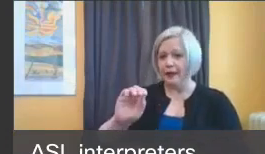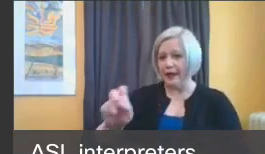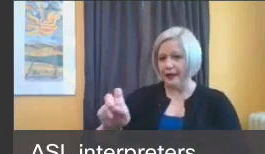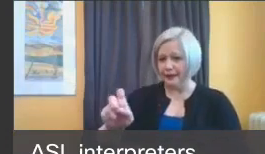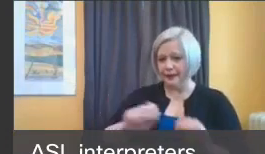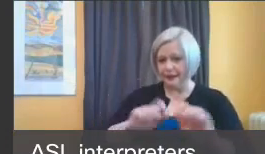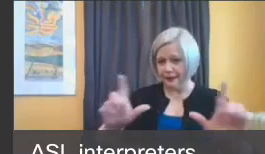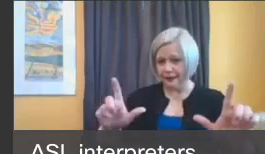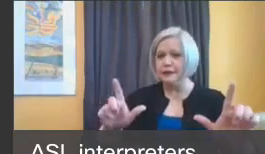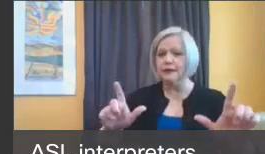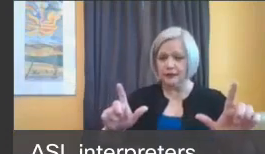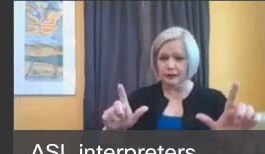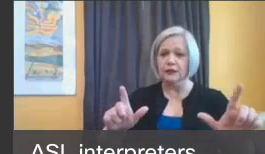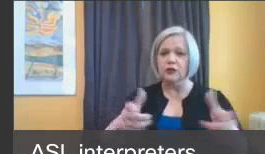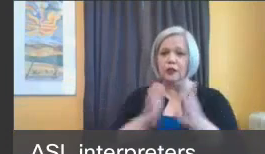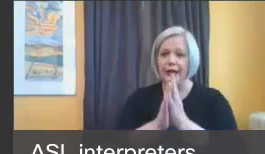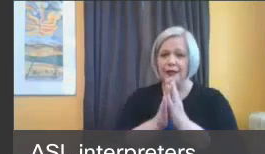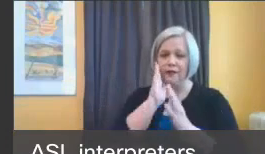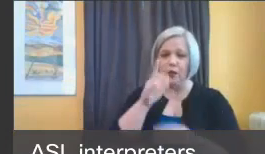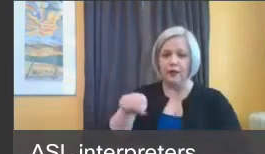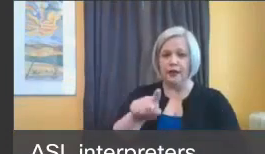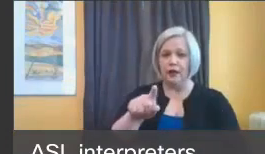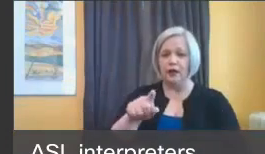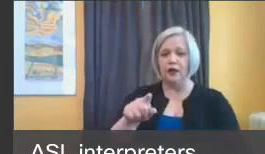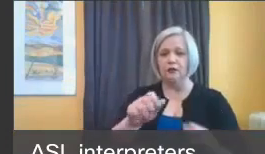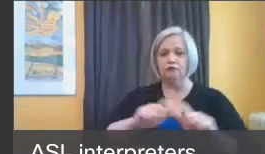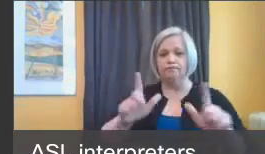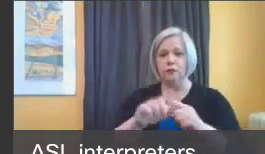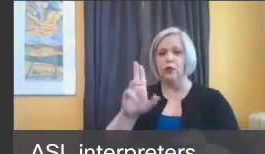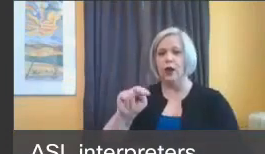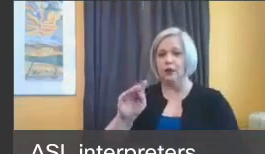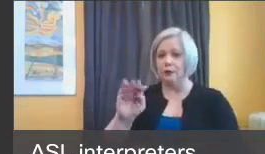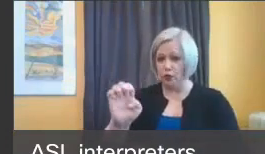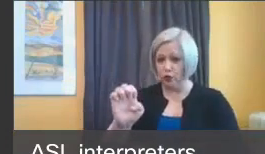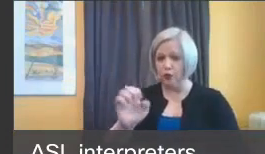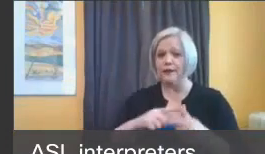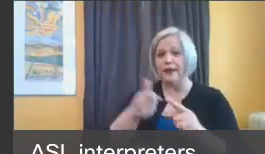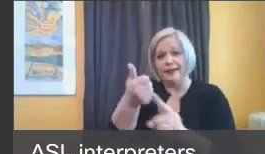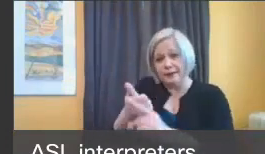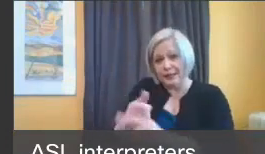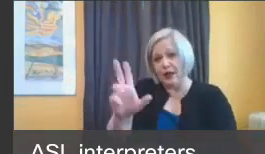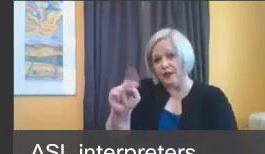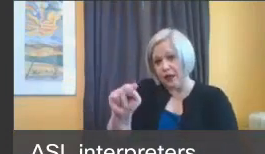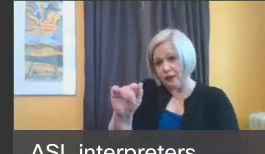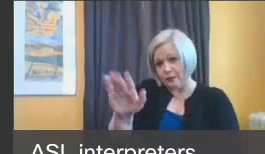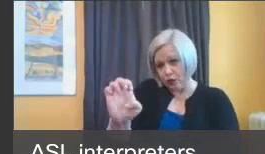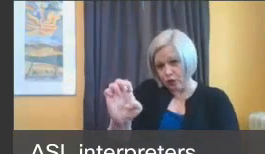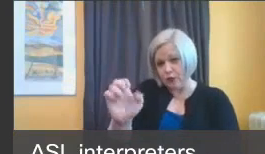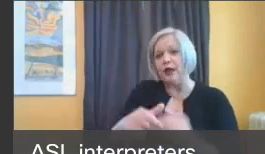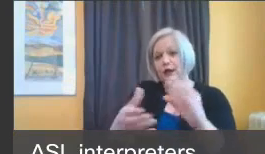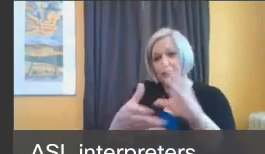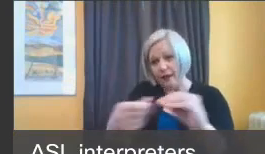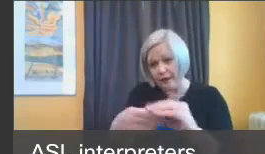through WebEx to request that their line be unmuted. They will then have the opportunity to unmute themselves in order to make a public